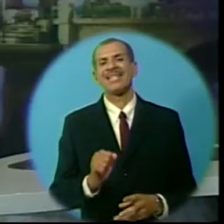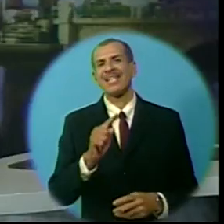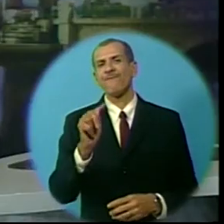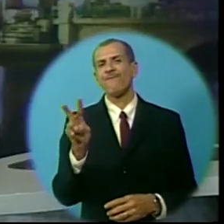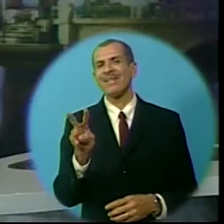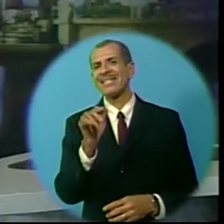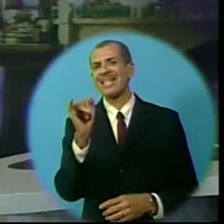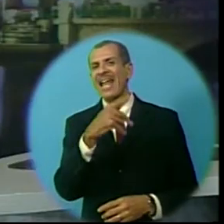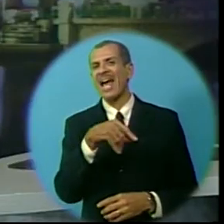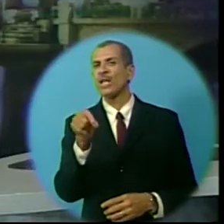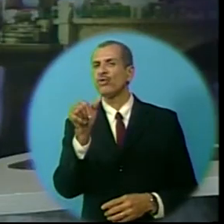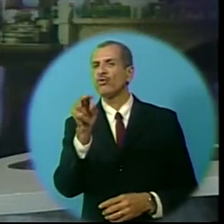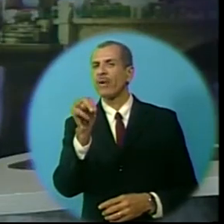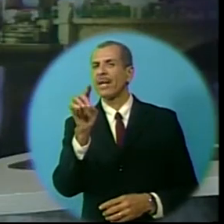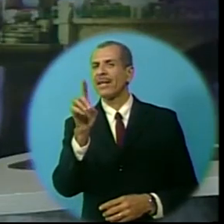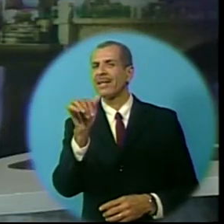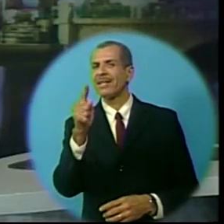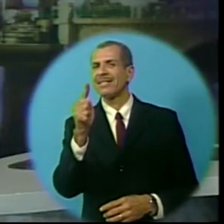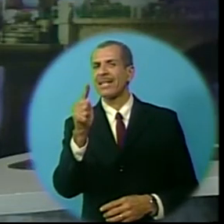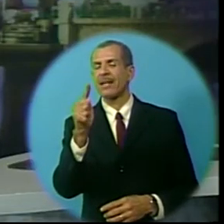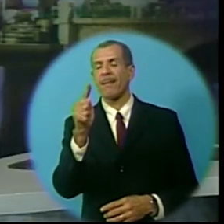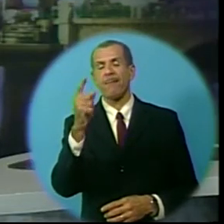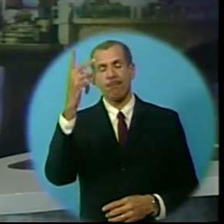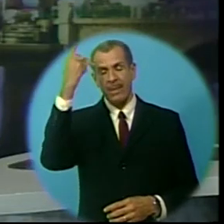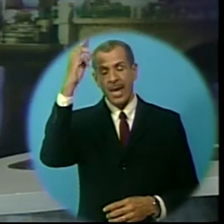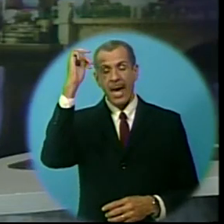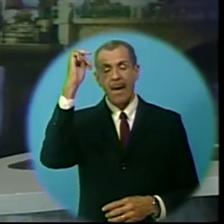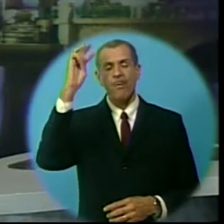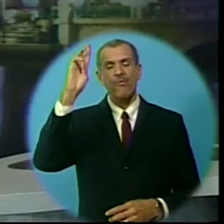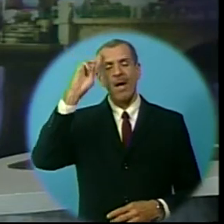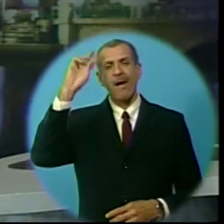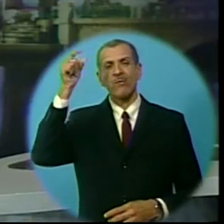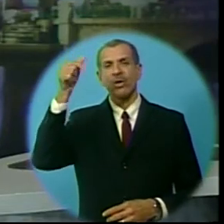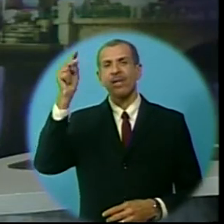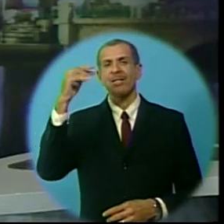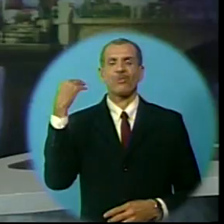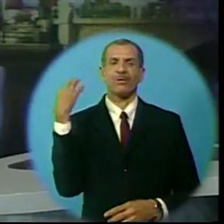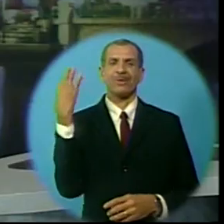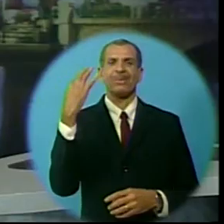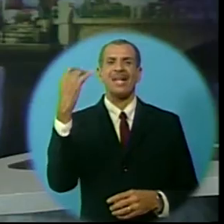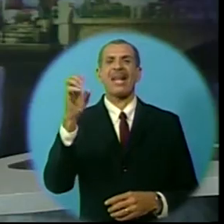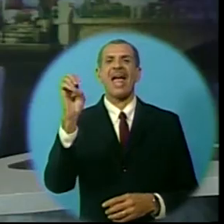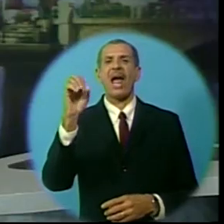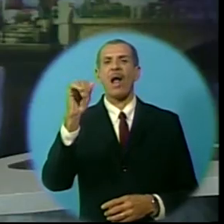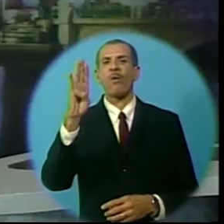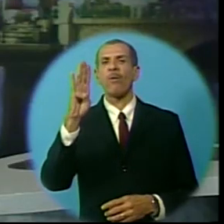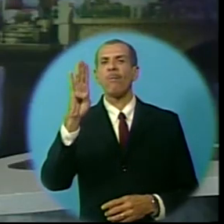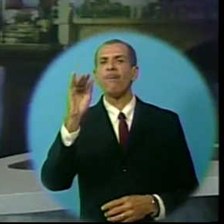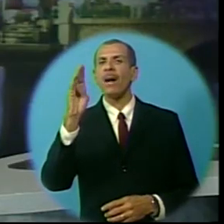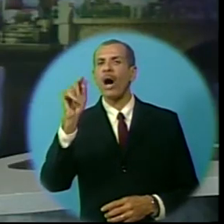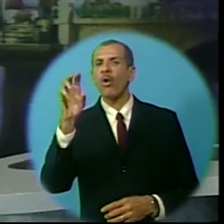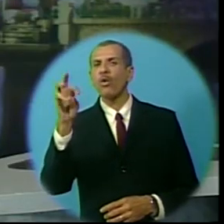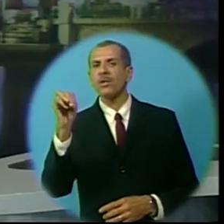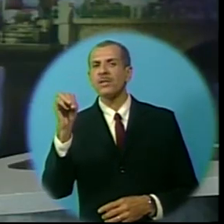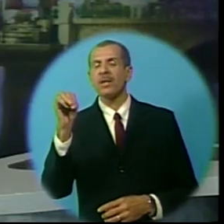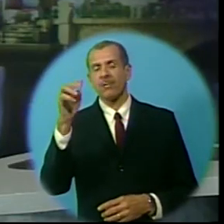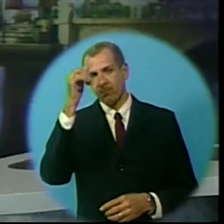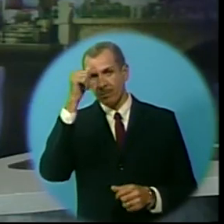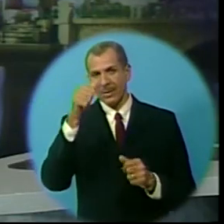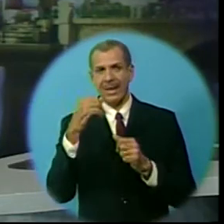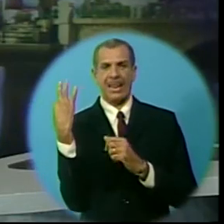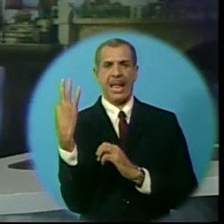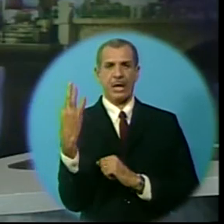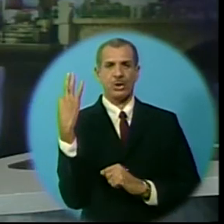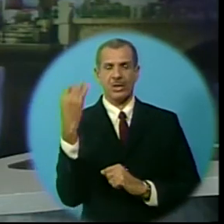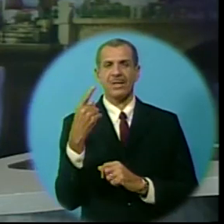Vincent and the Grenadines Prime Minister, Dr. Ralph Gonsalves, will deliver this year's Errol Barrow Memorial Lecture. His lecture is titled Errol